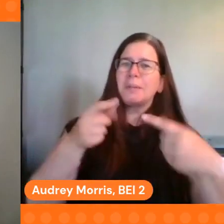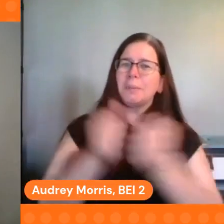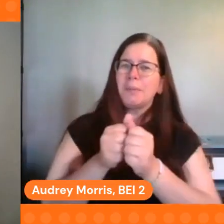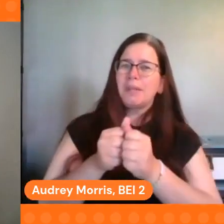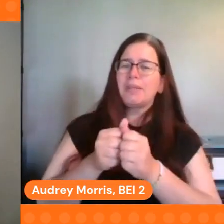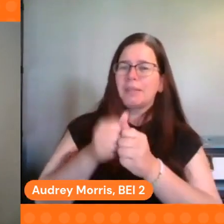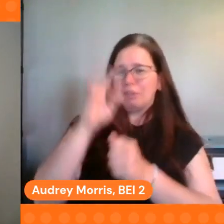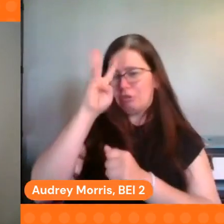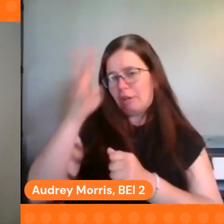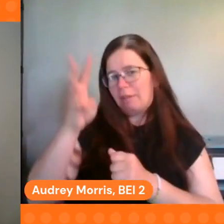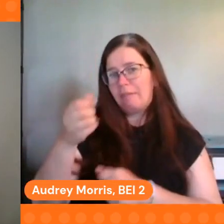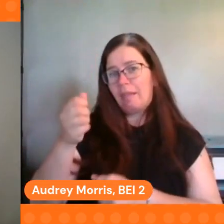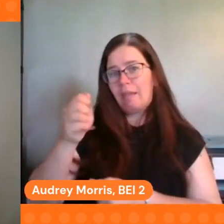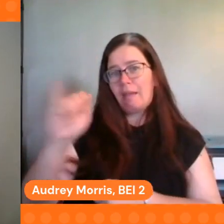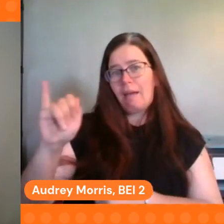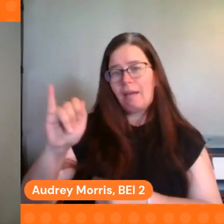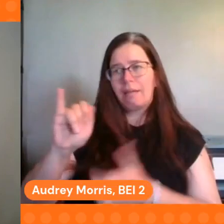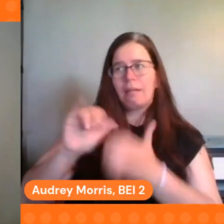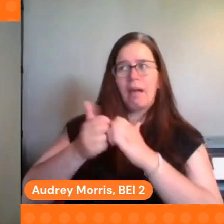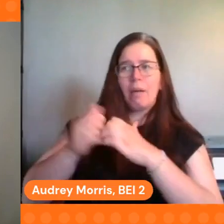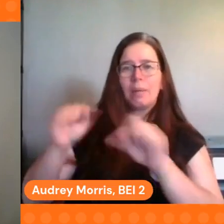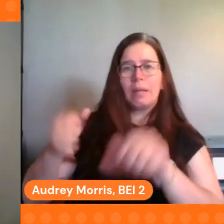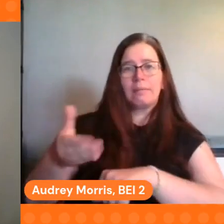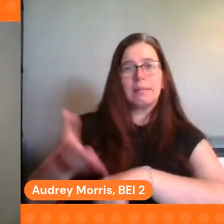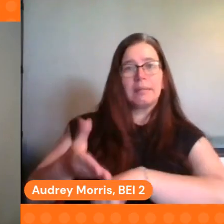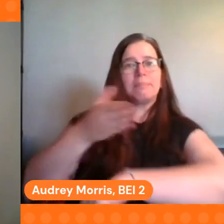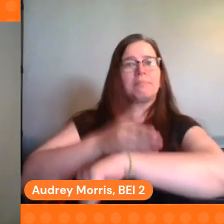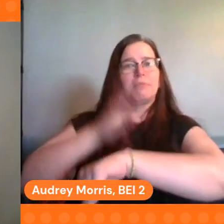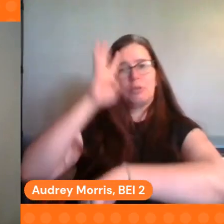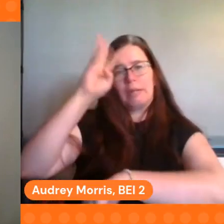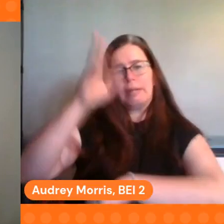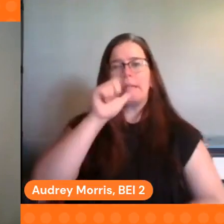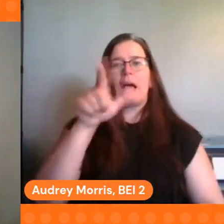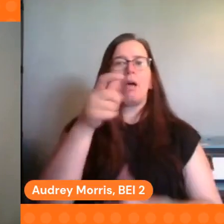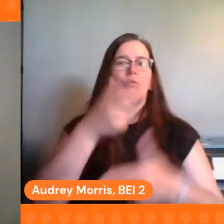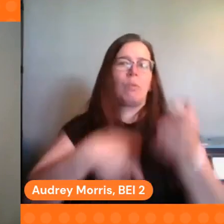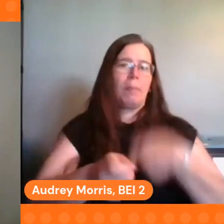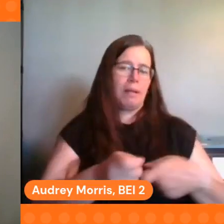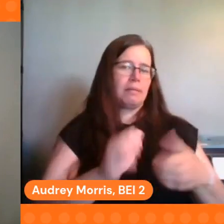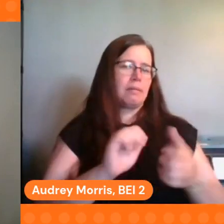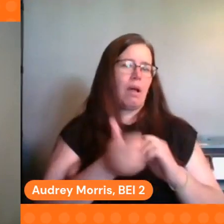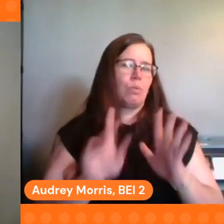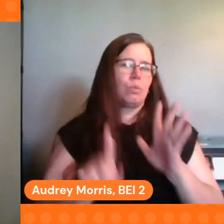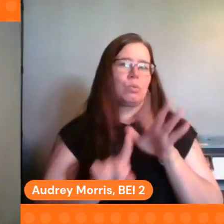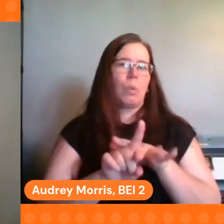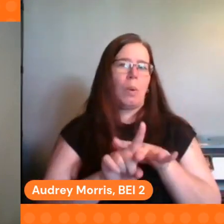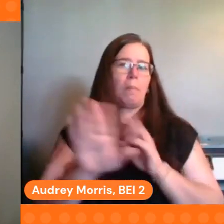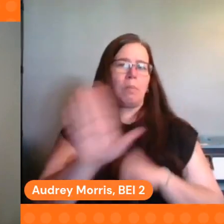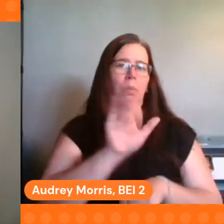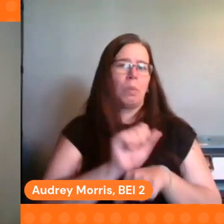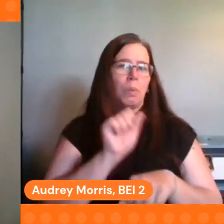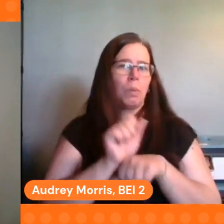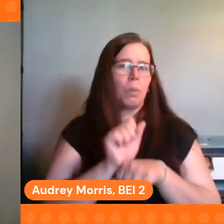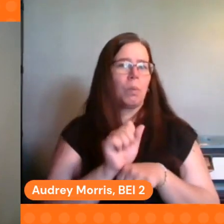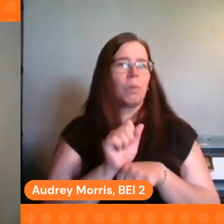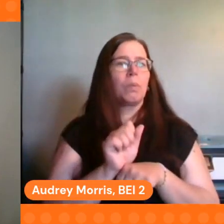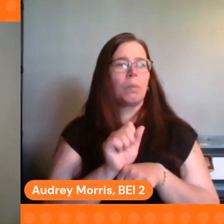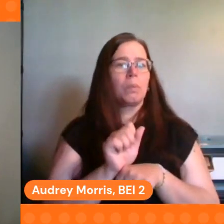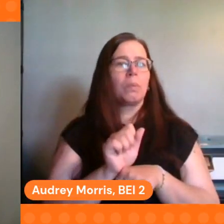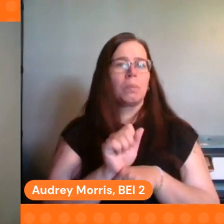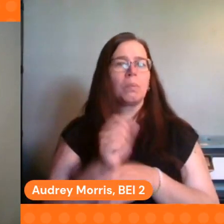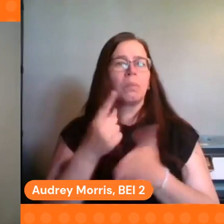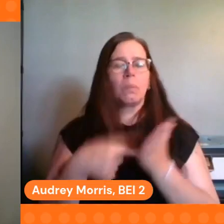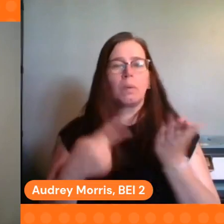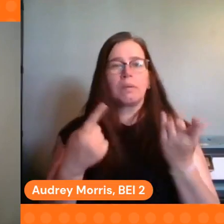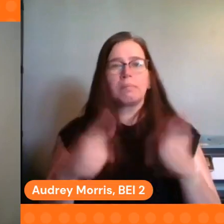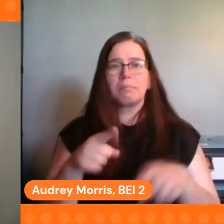enhance rather than replace creativity. And I'm just wondering how that shows up in your work, and what you all think of it as, being people that have been working